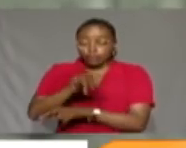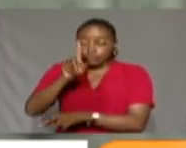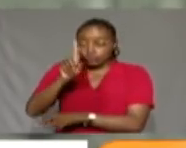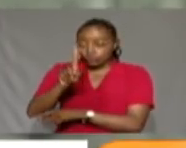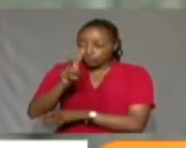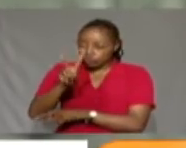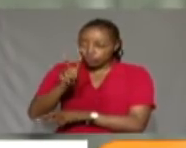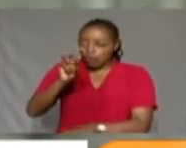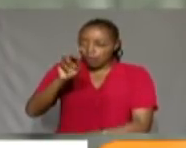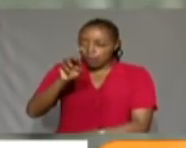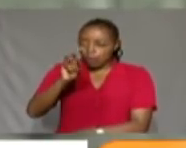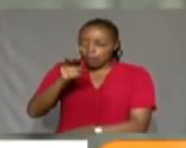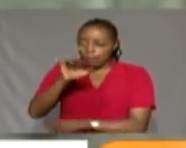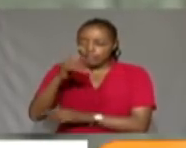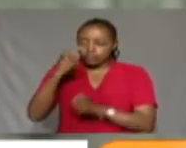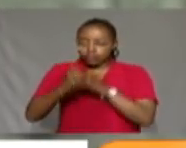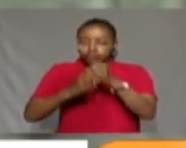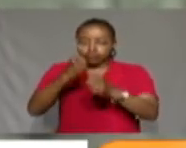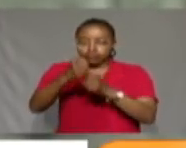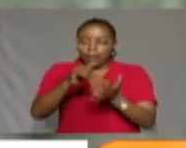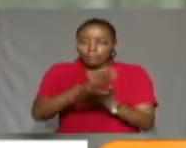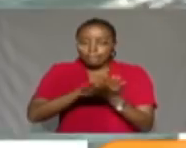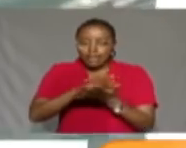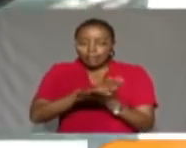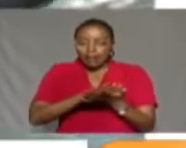run with a minimum of